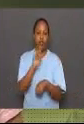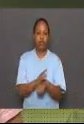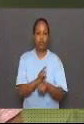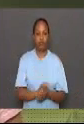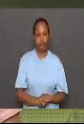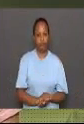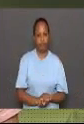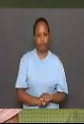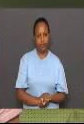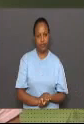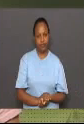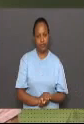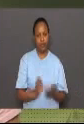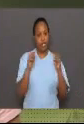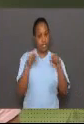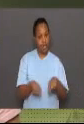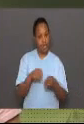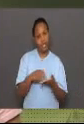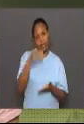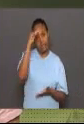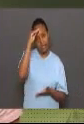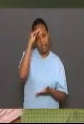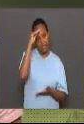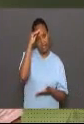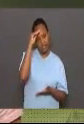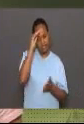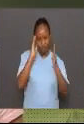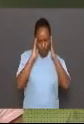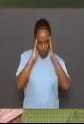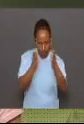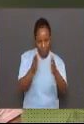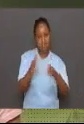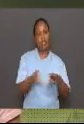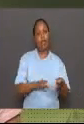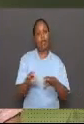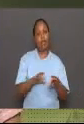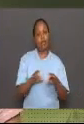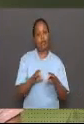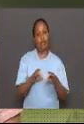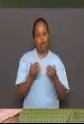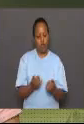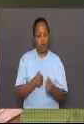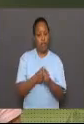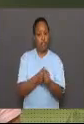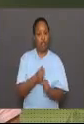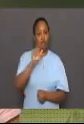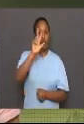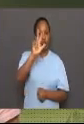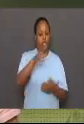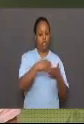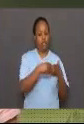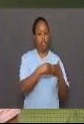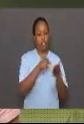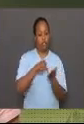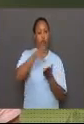citizens. Today's lesson will focus on the following three principles